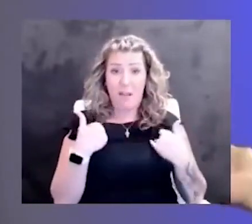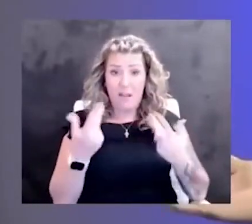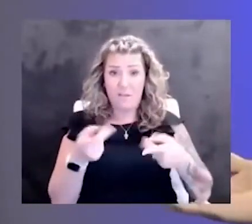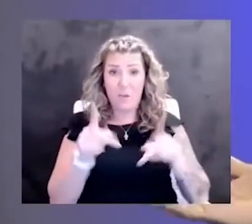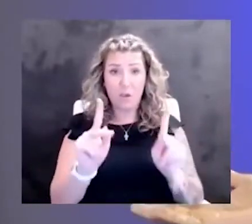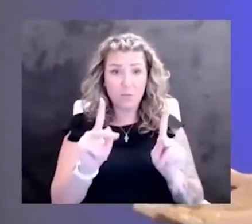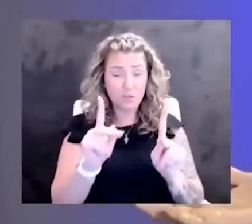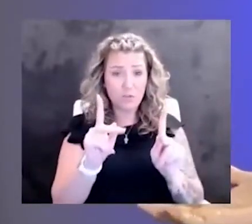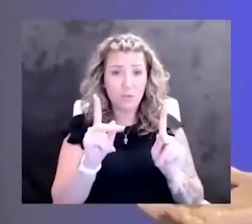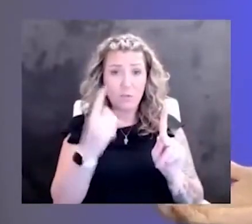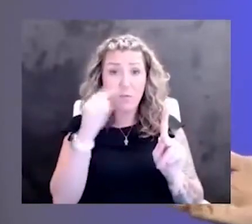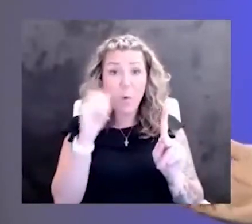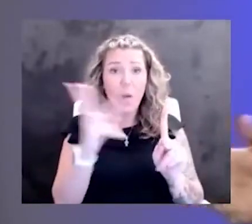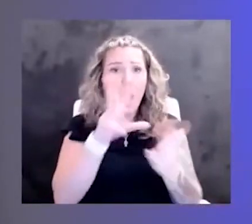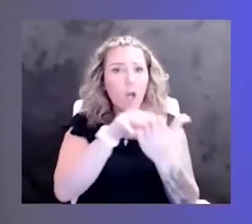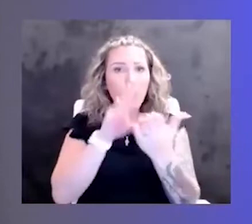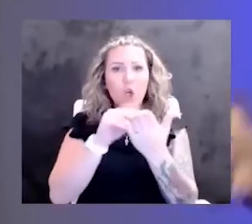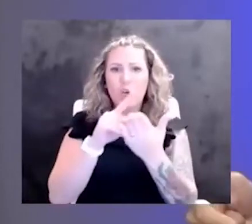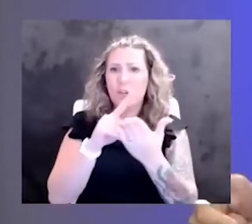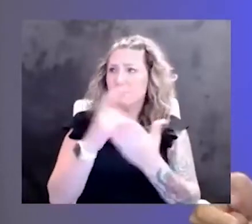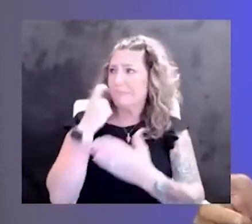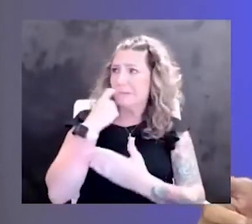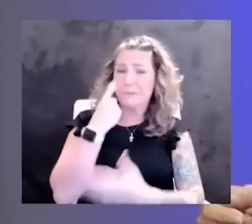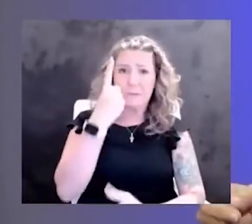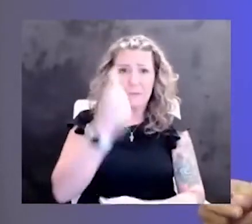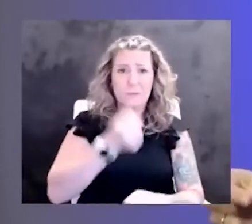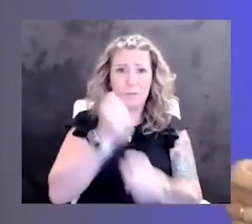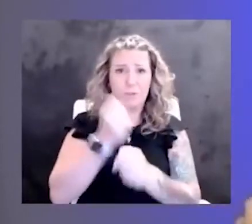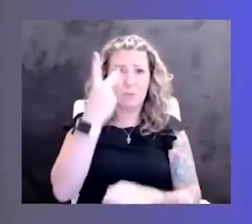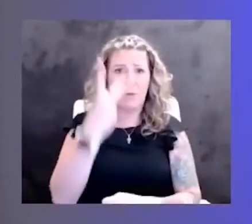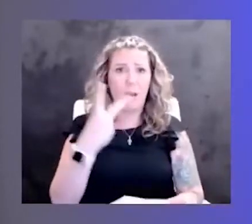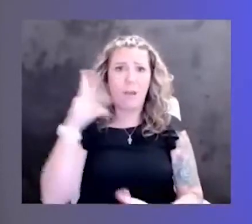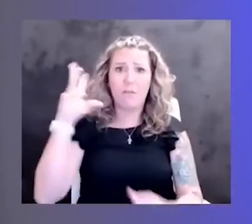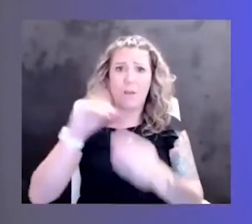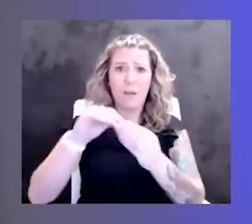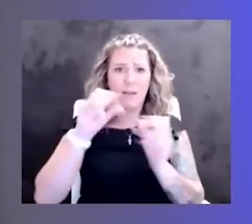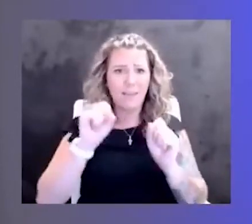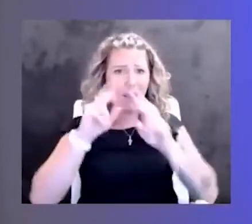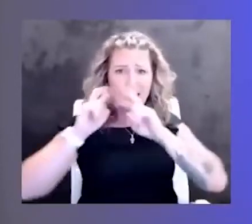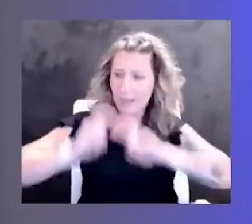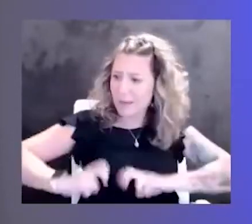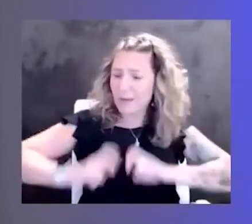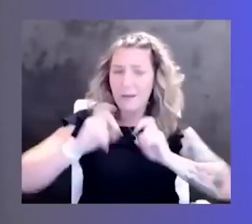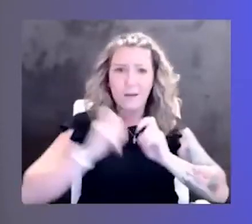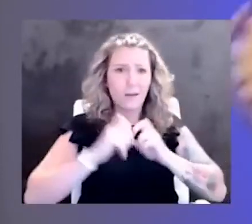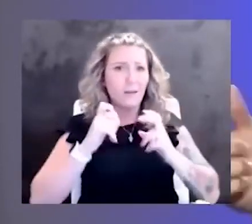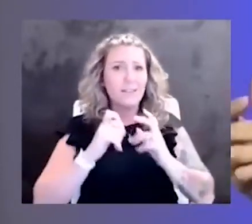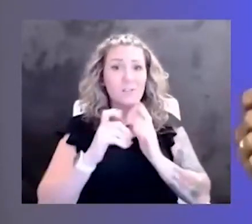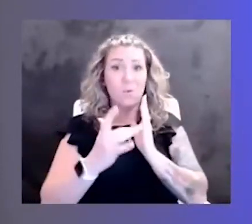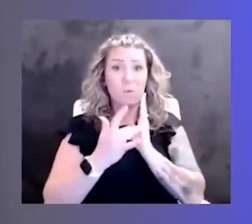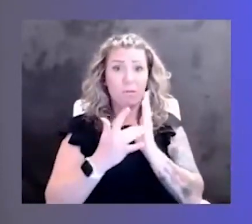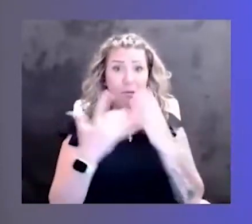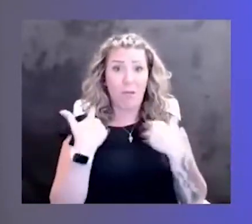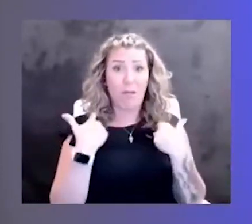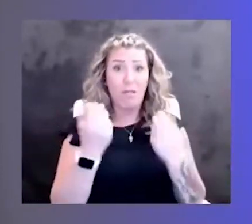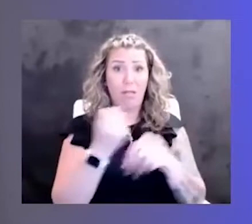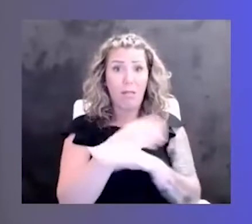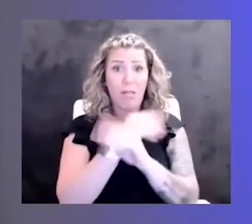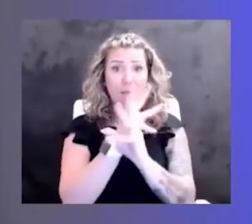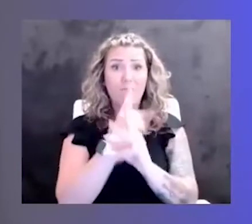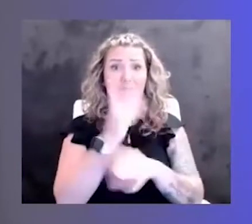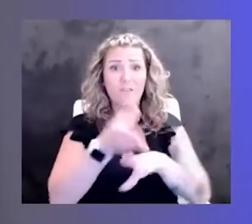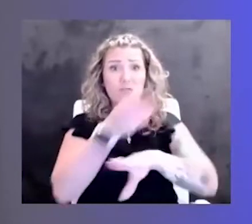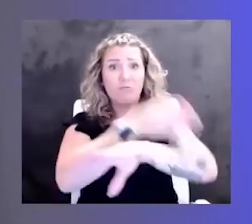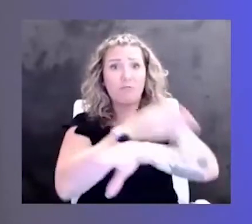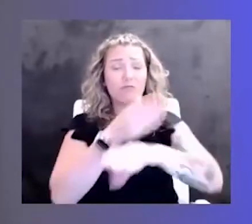for the last year and a half. And telehealth is one of those places where we have seen increased access, particularly for some of our